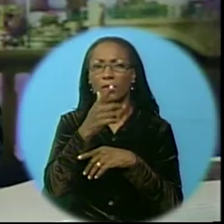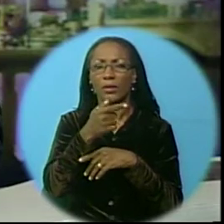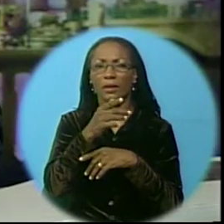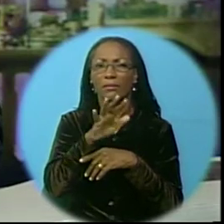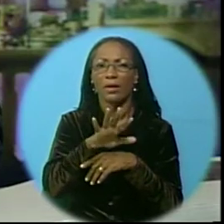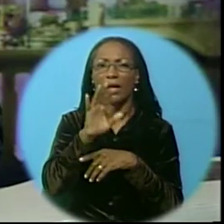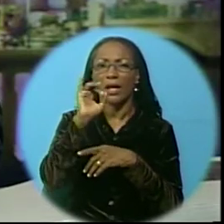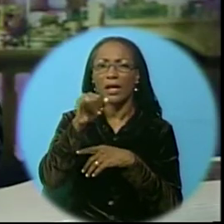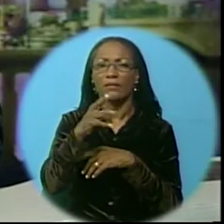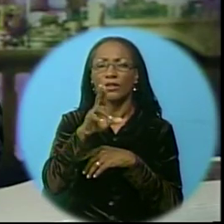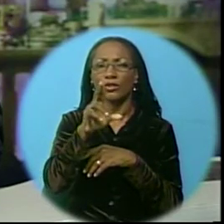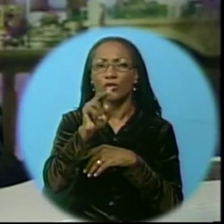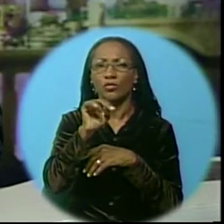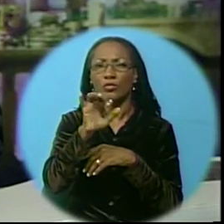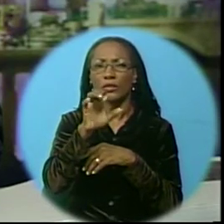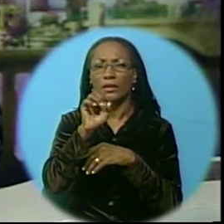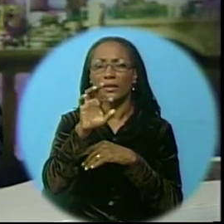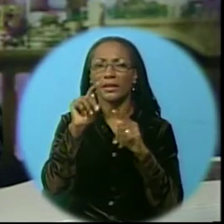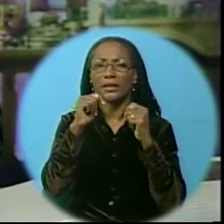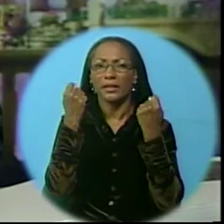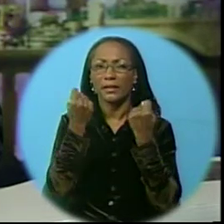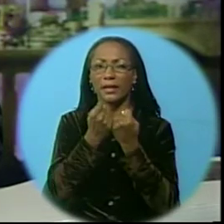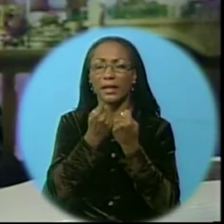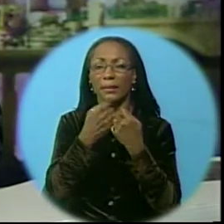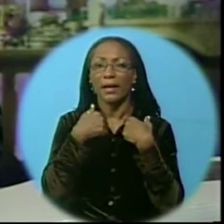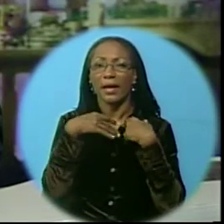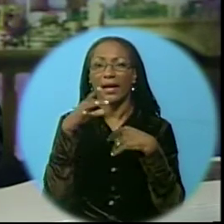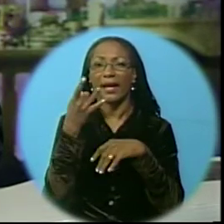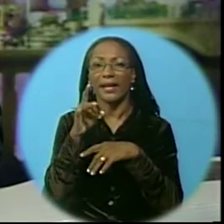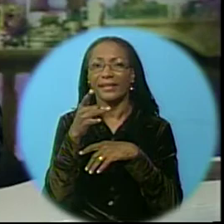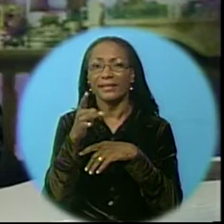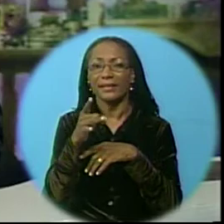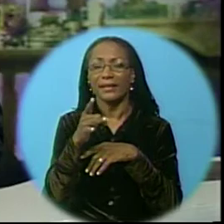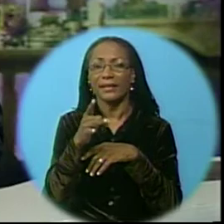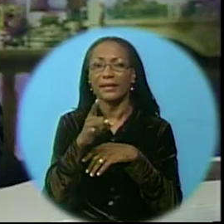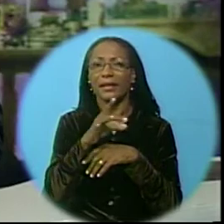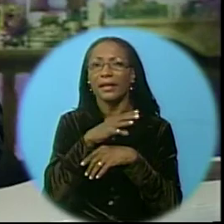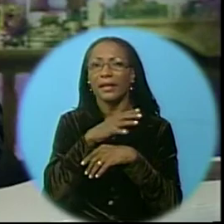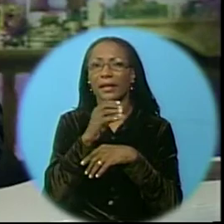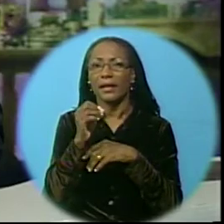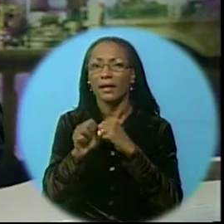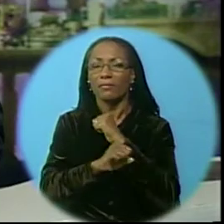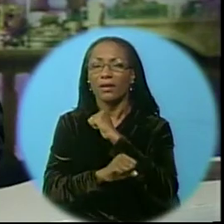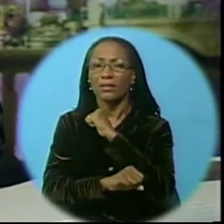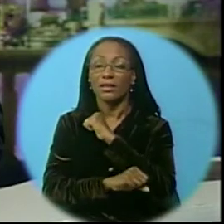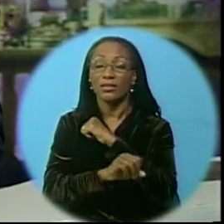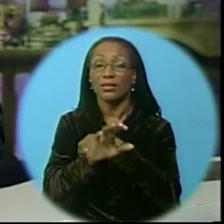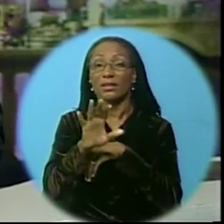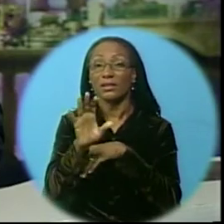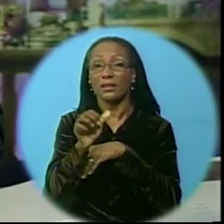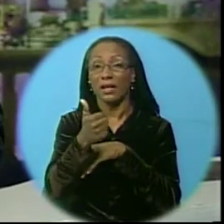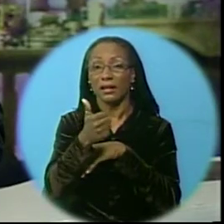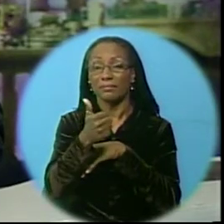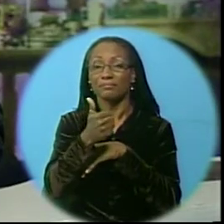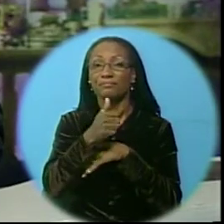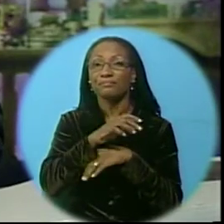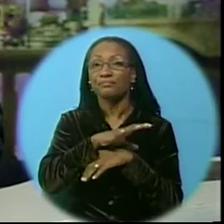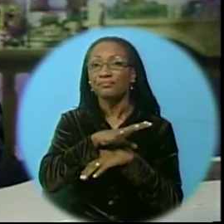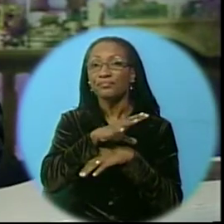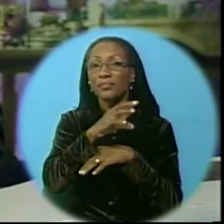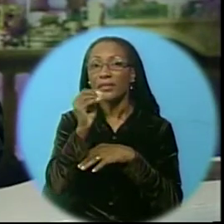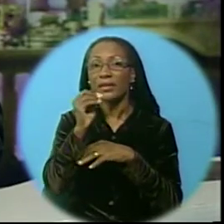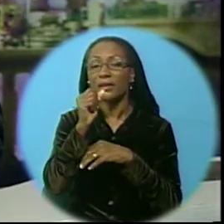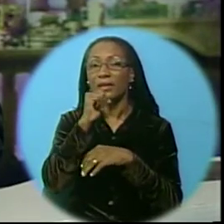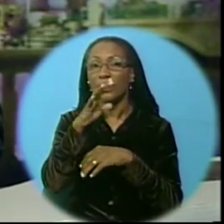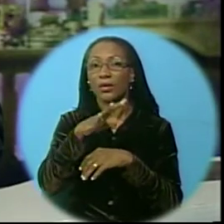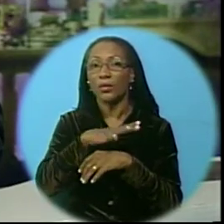while Foundation, they were bottom of the table with 5 points from those 10 matches. On the women's side, champion Century Insurance Deacons were